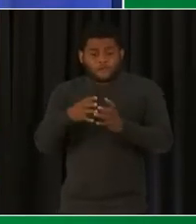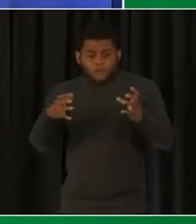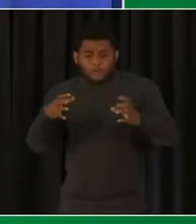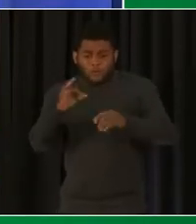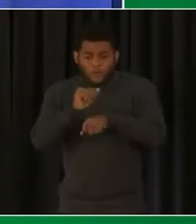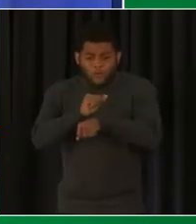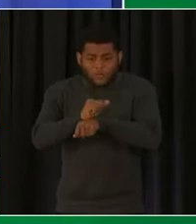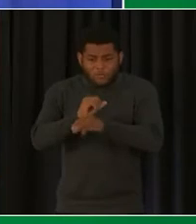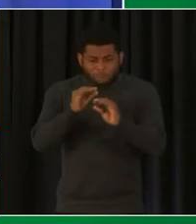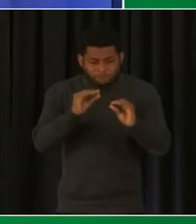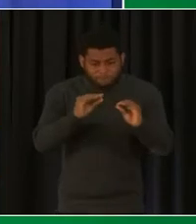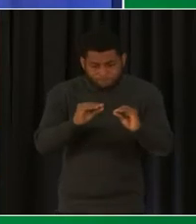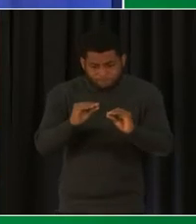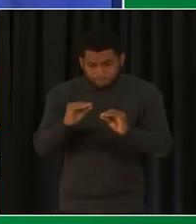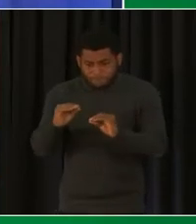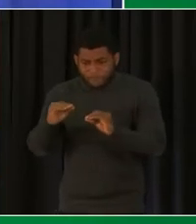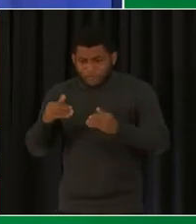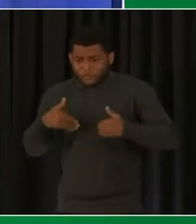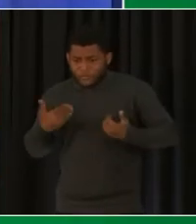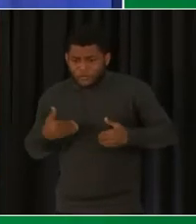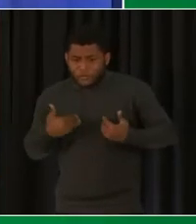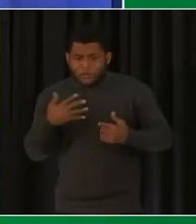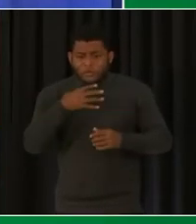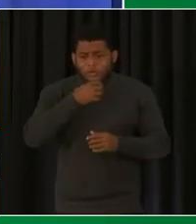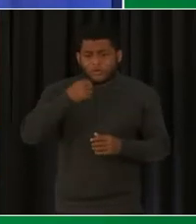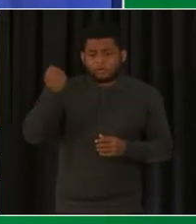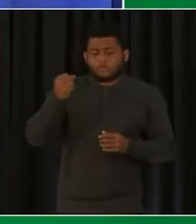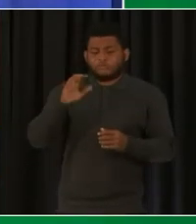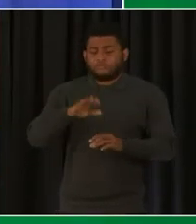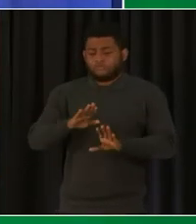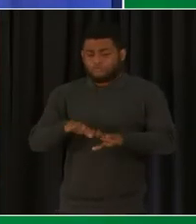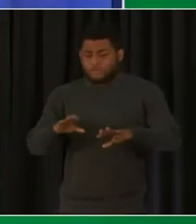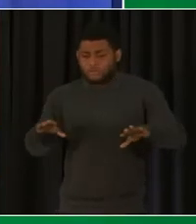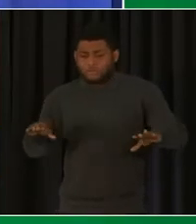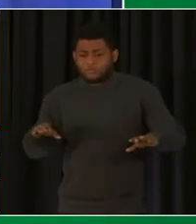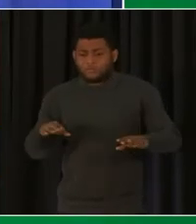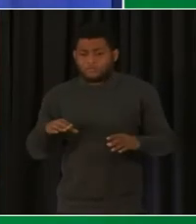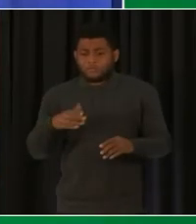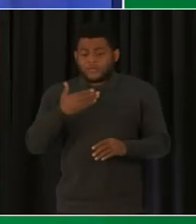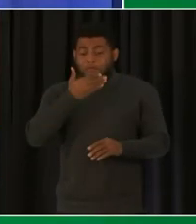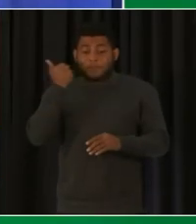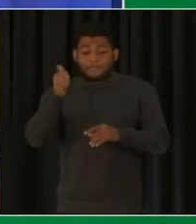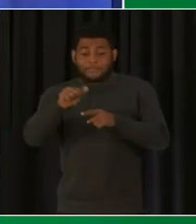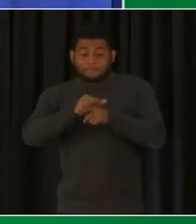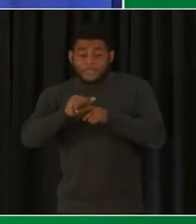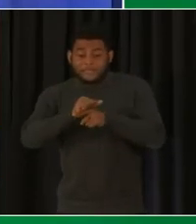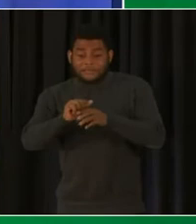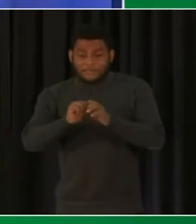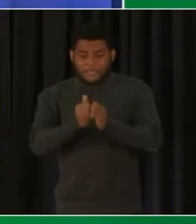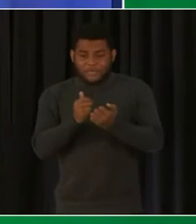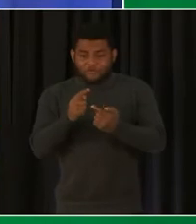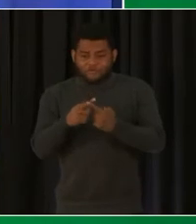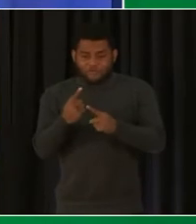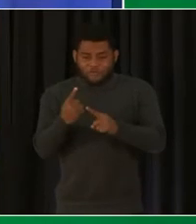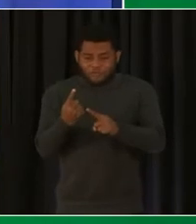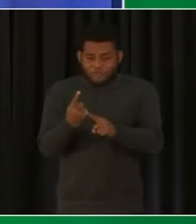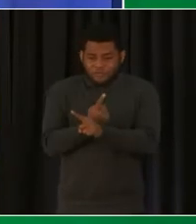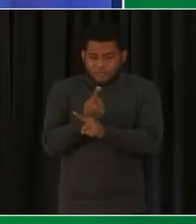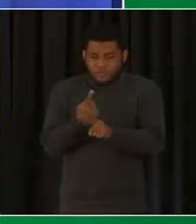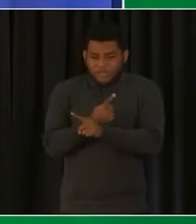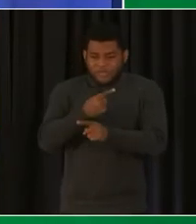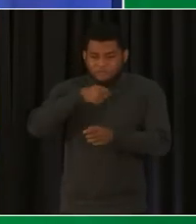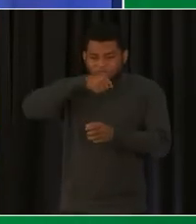of our students, young and old, with the best practices to appropriately and effectively